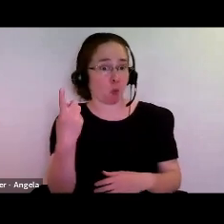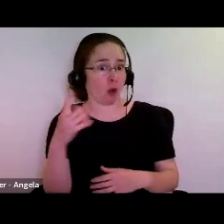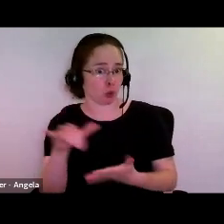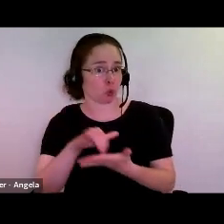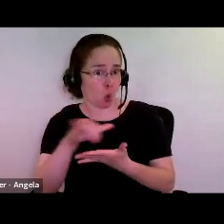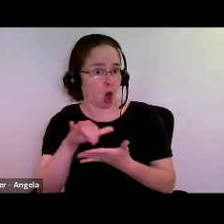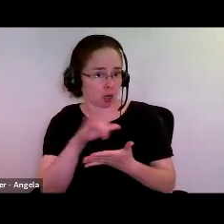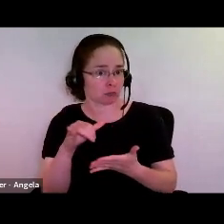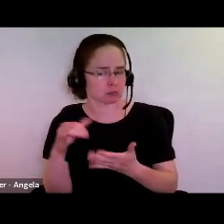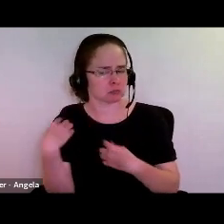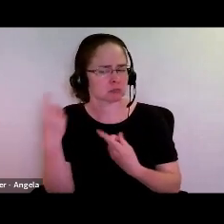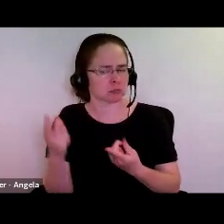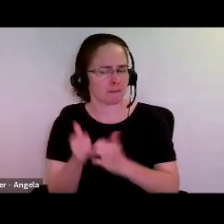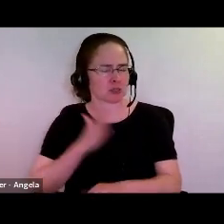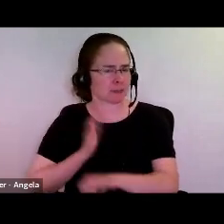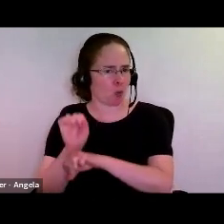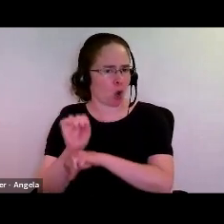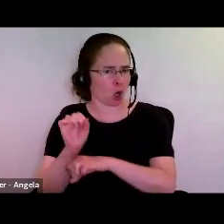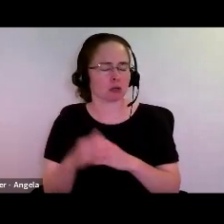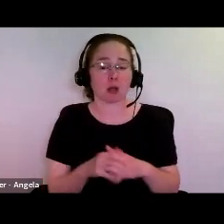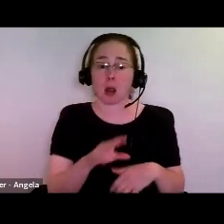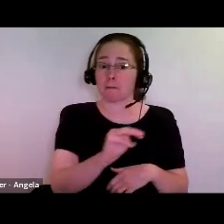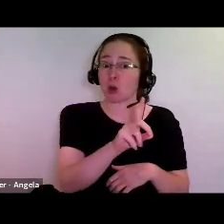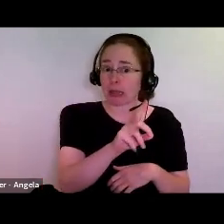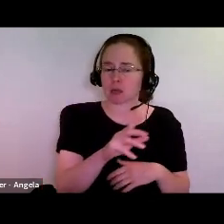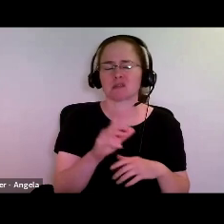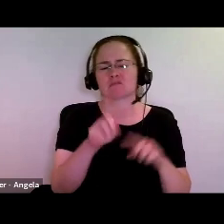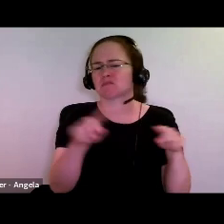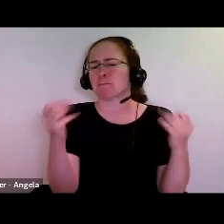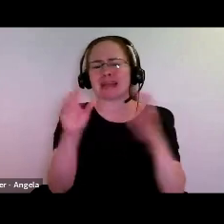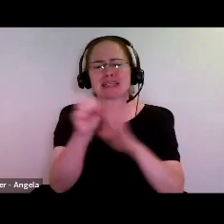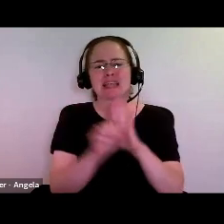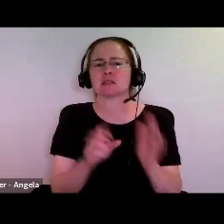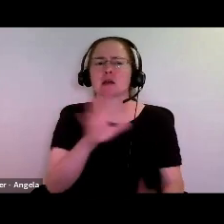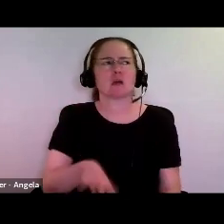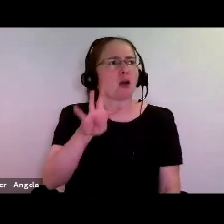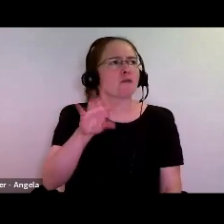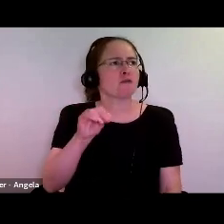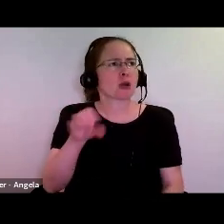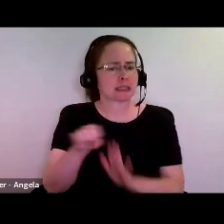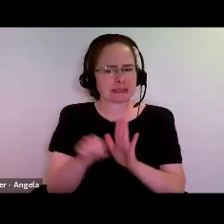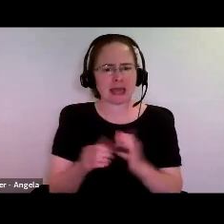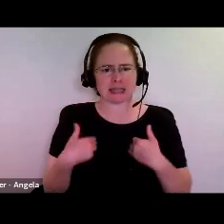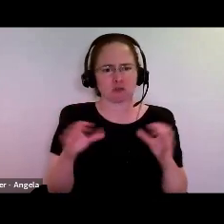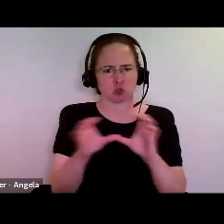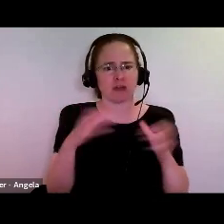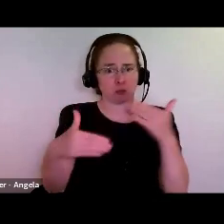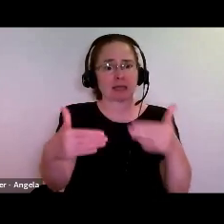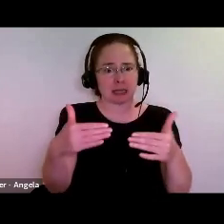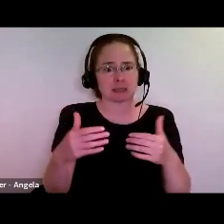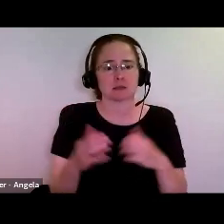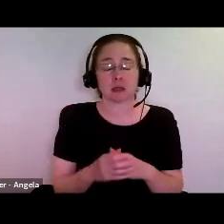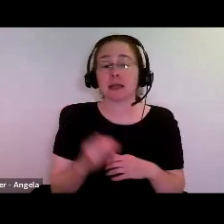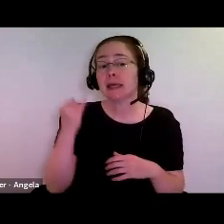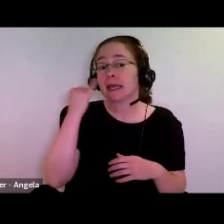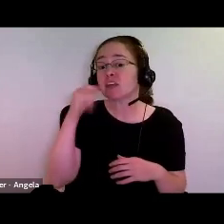where I've been doing most of my work. Maryland, a lot of states have them. 40 states now have a certification process, which means if